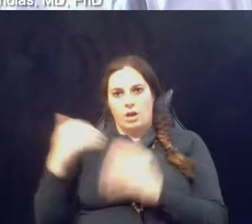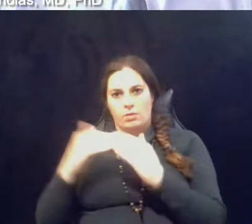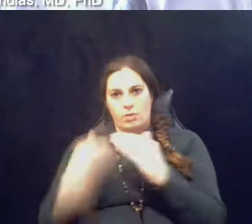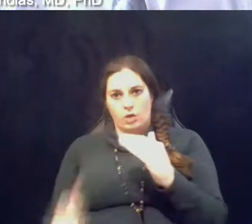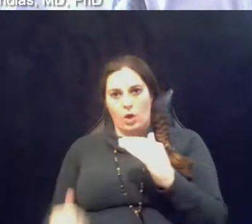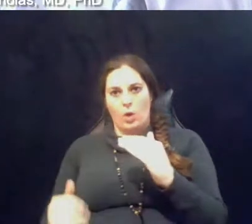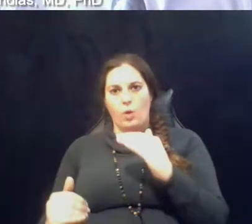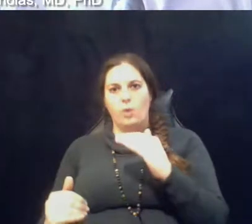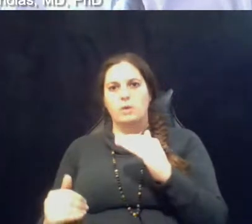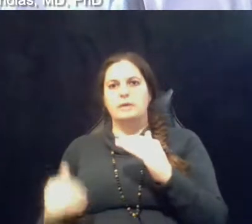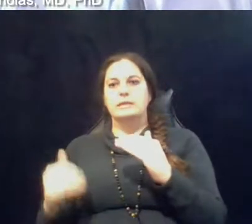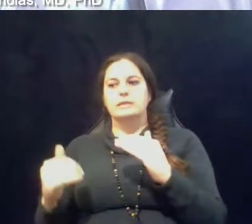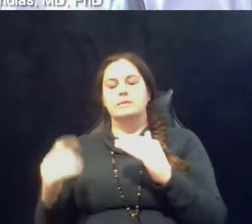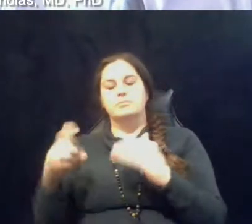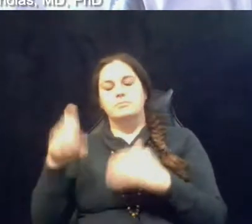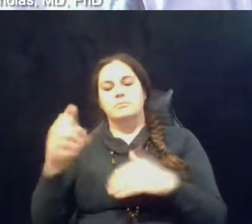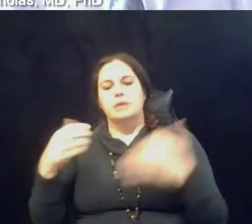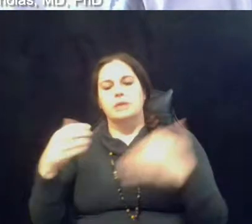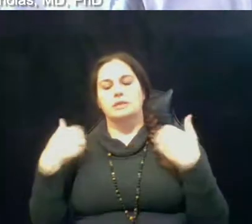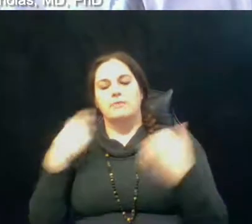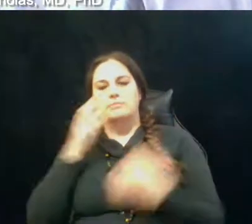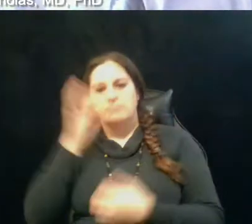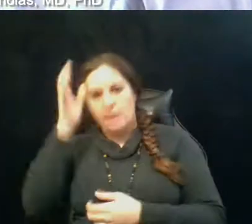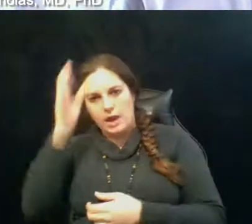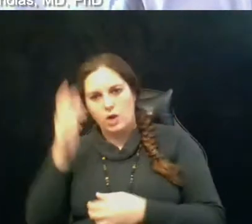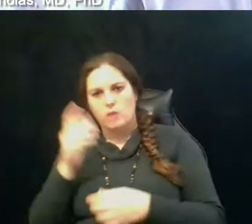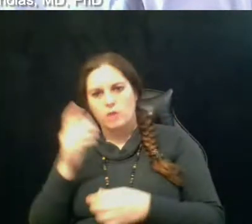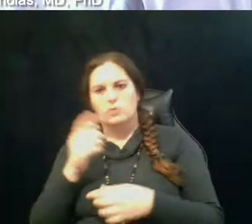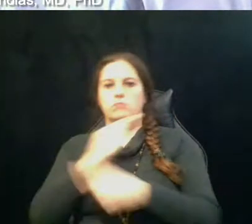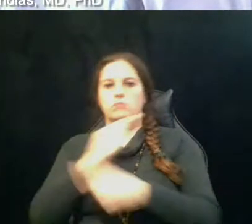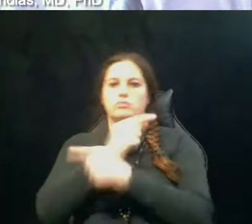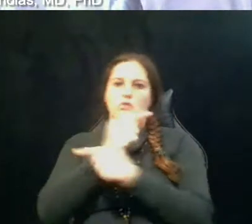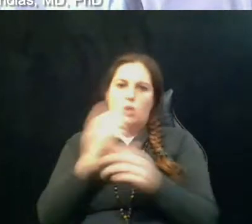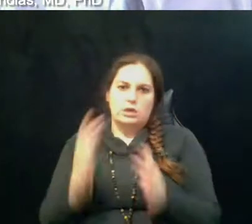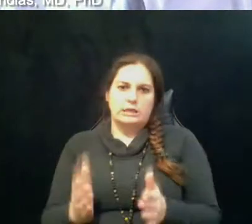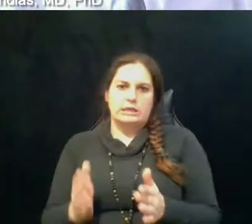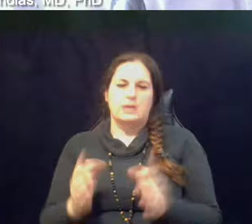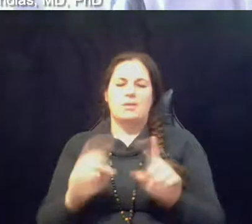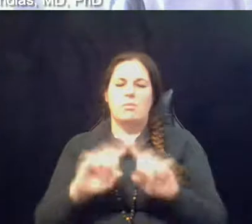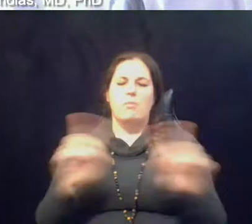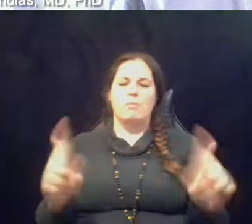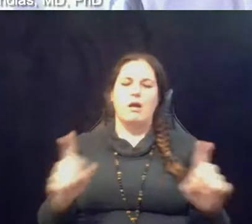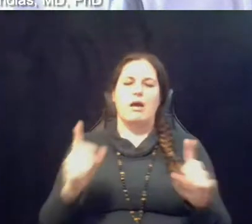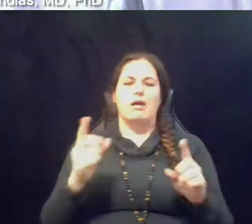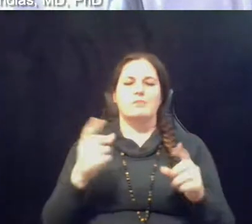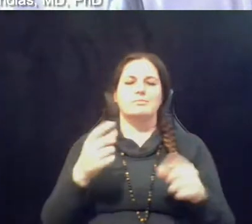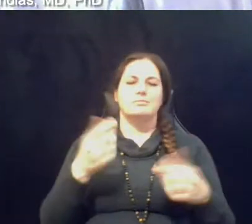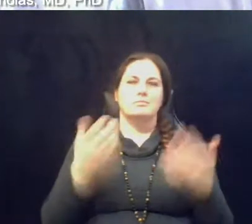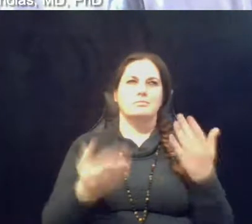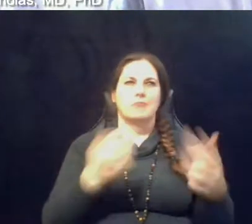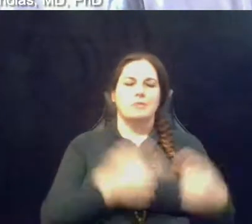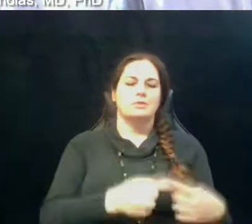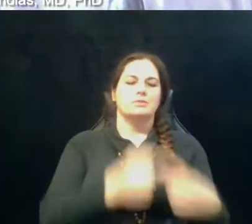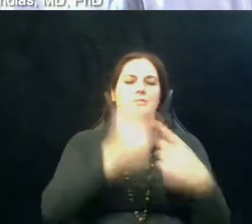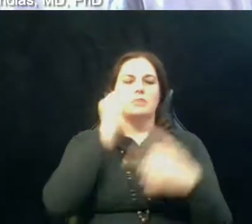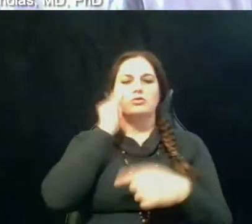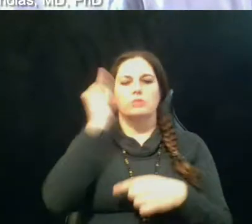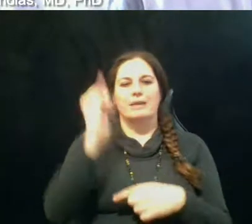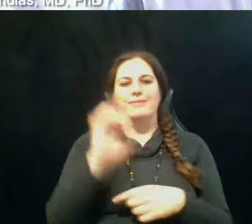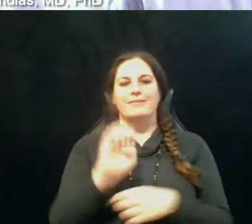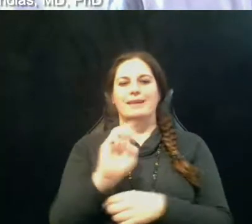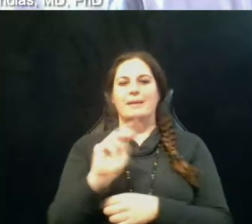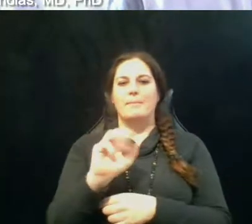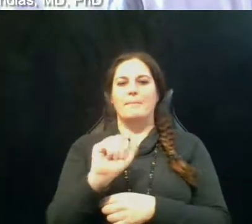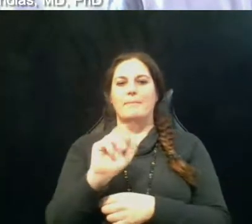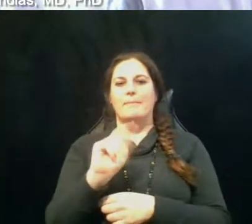be an emancipated minor. Those are very specialized circumstances and situations, and you know who you are. But for unemancipated